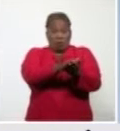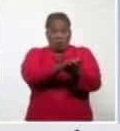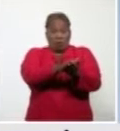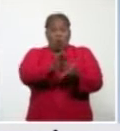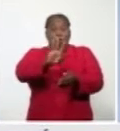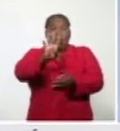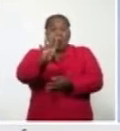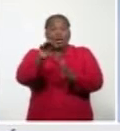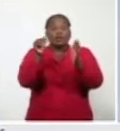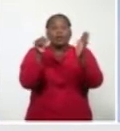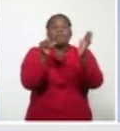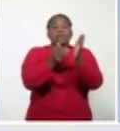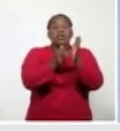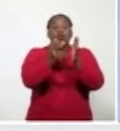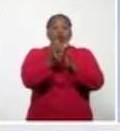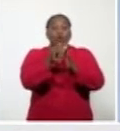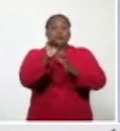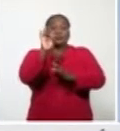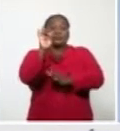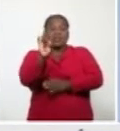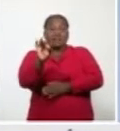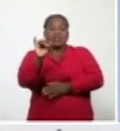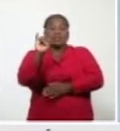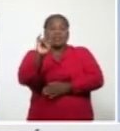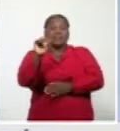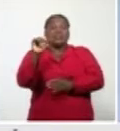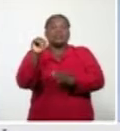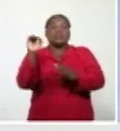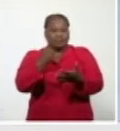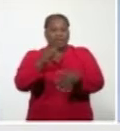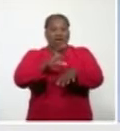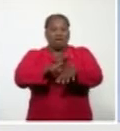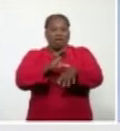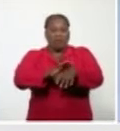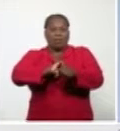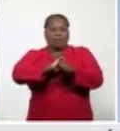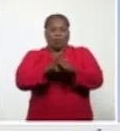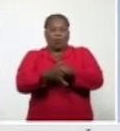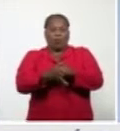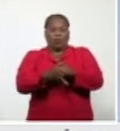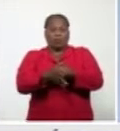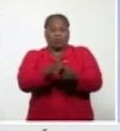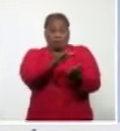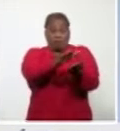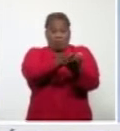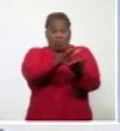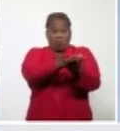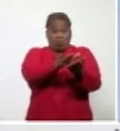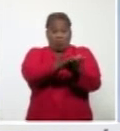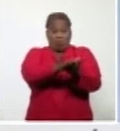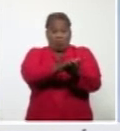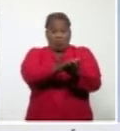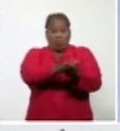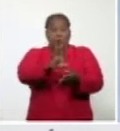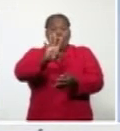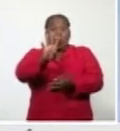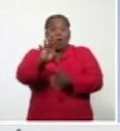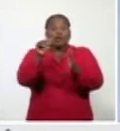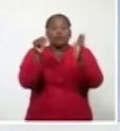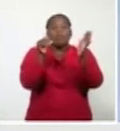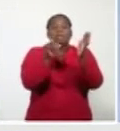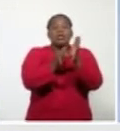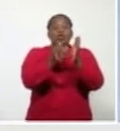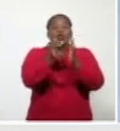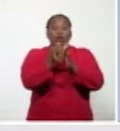In the world, the 185 countries with confirmed cases of COVID-19 remain, with